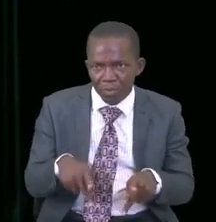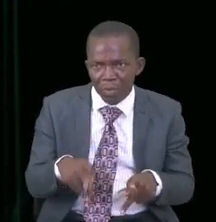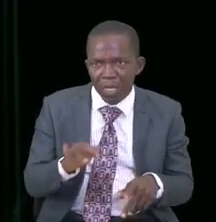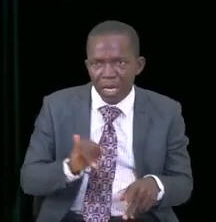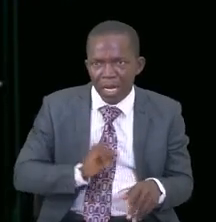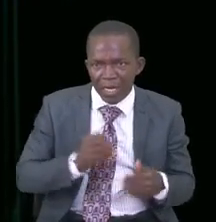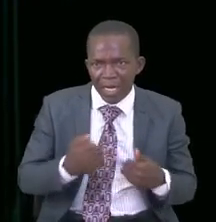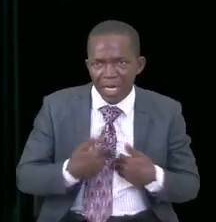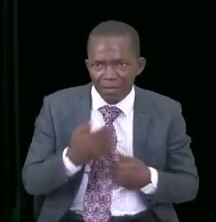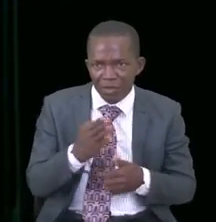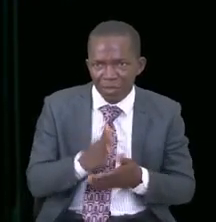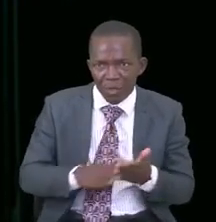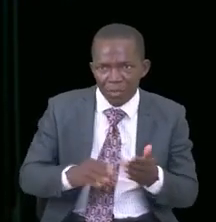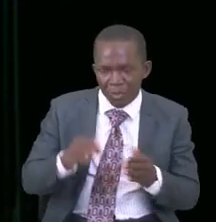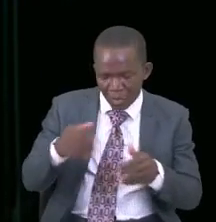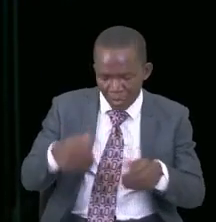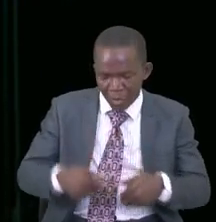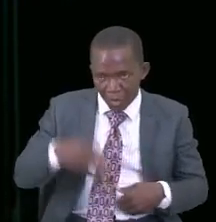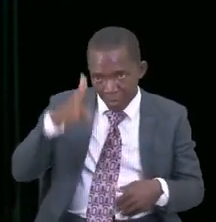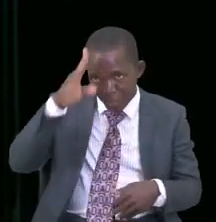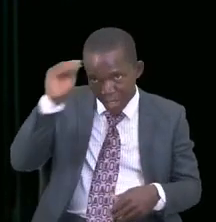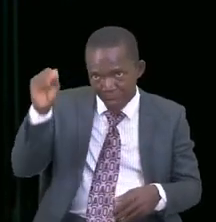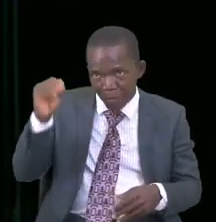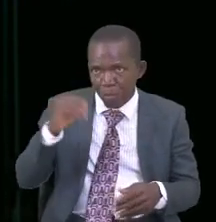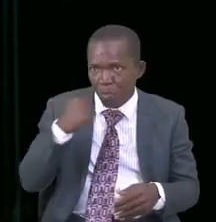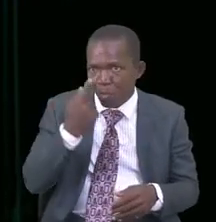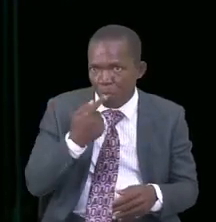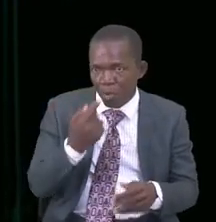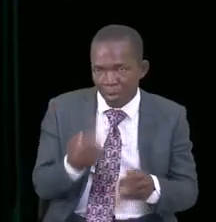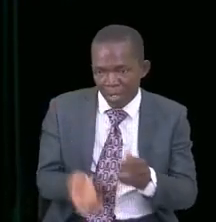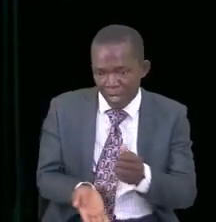young man who picked me up